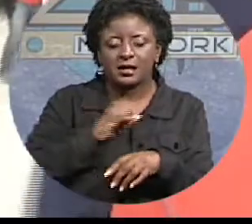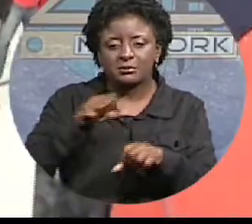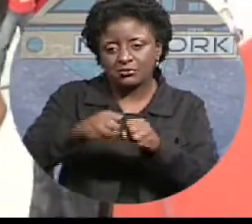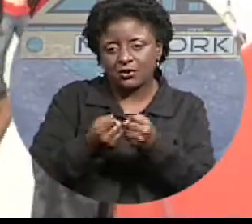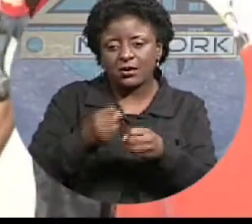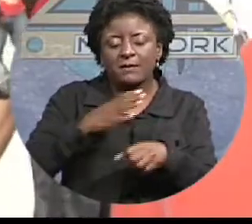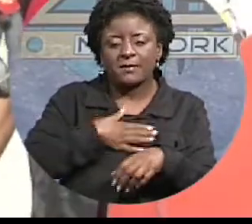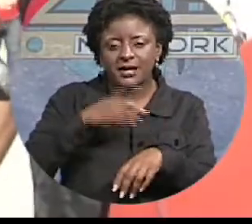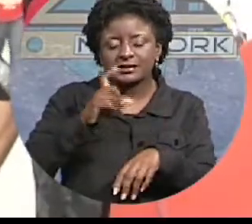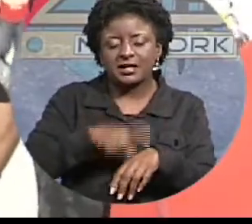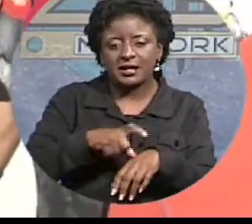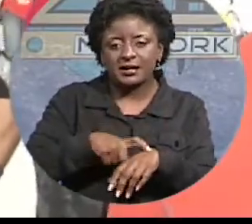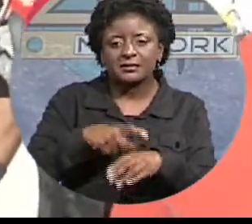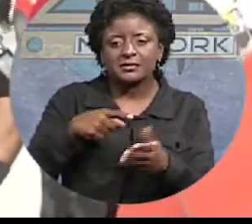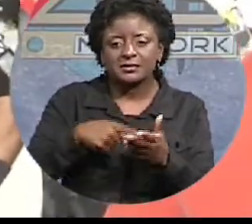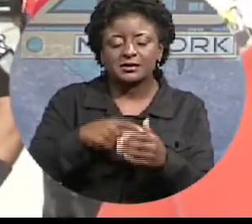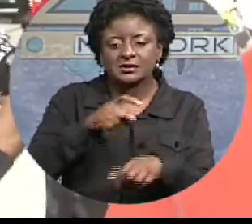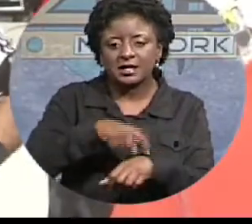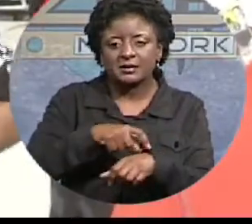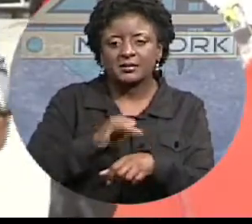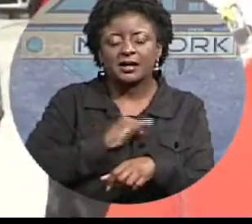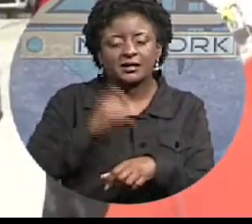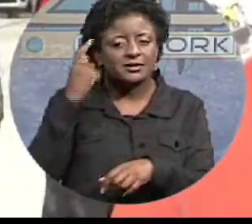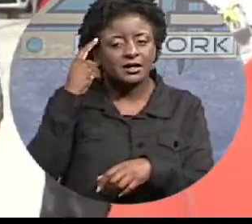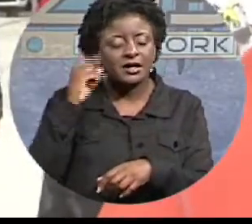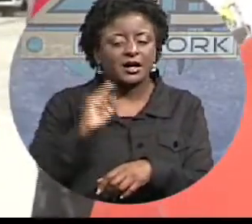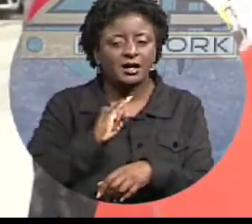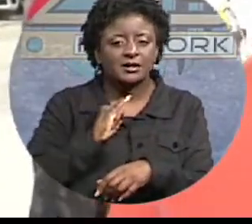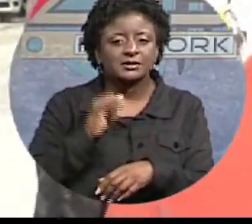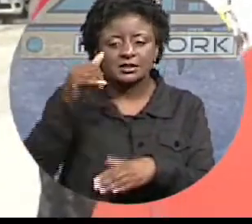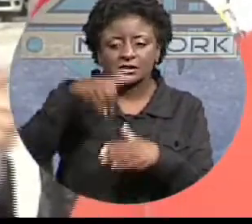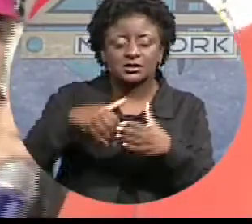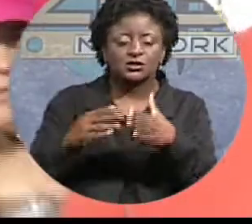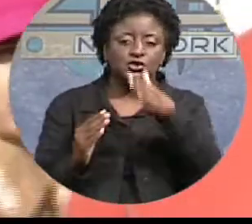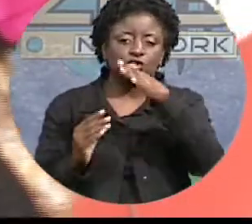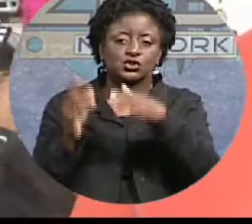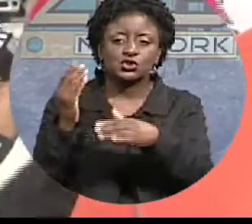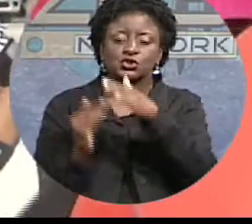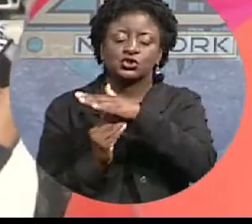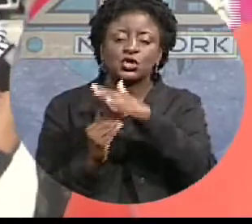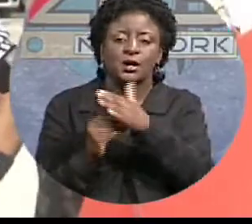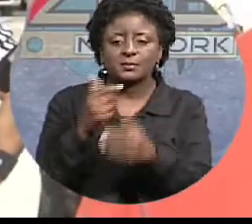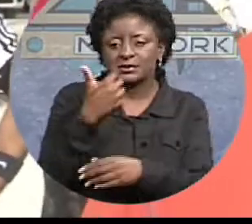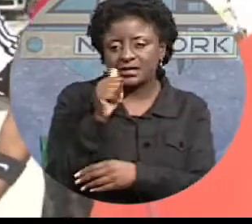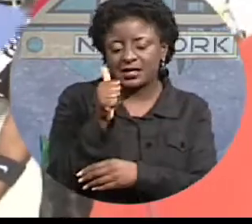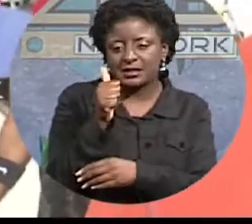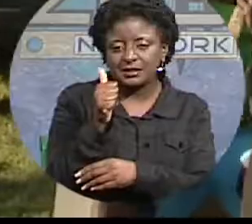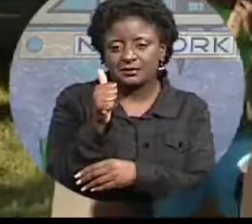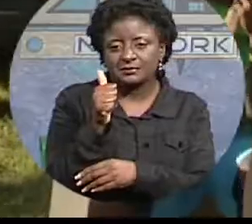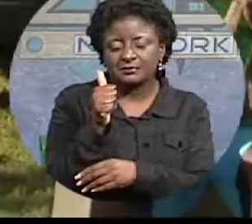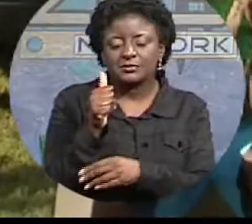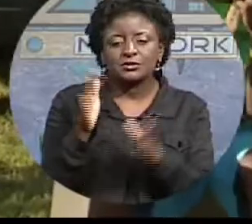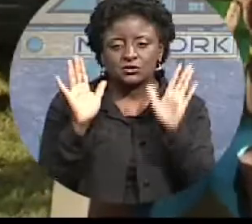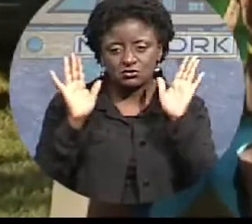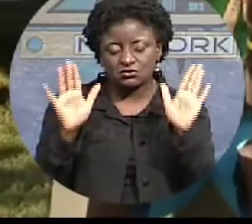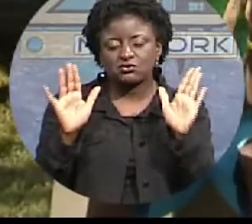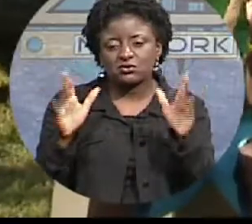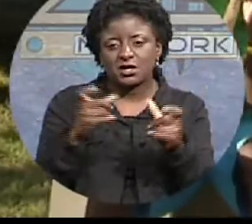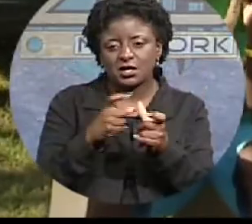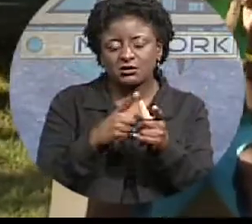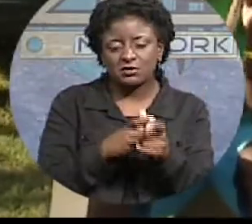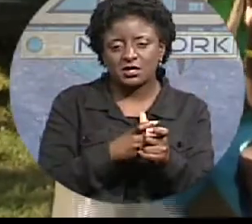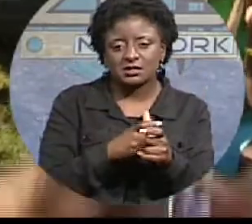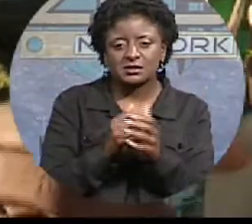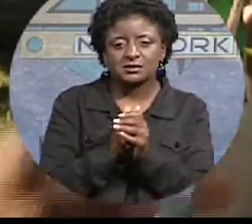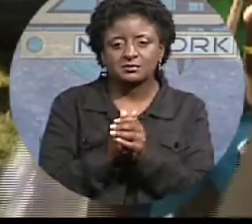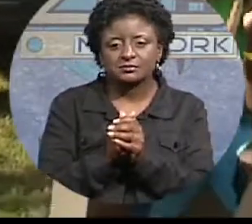about 153. I think I was in the top 10 in the Masters. So it was a great race this morning. You know what a rat is,